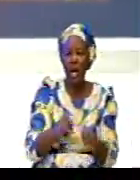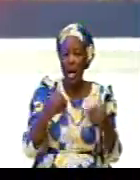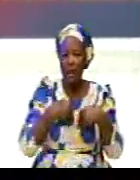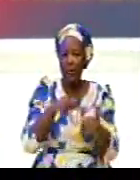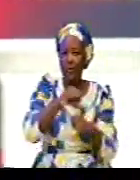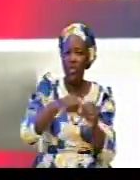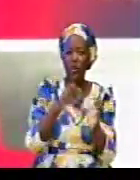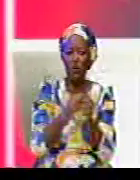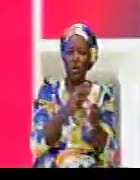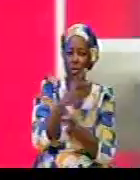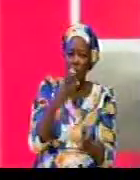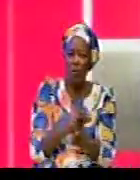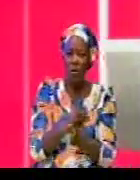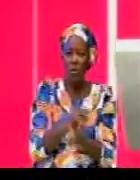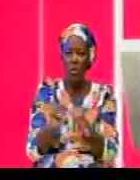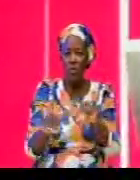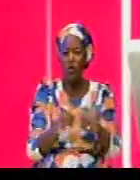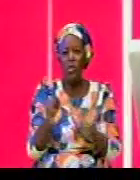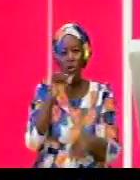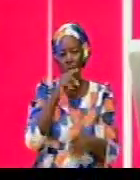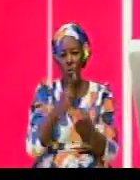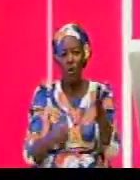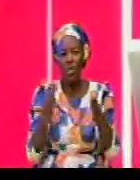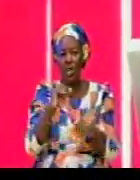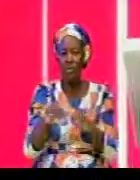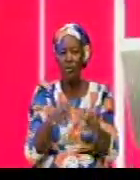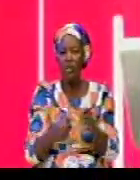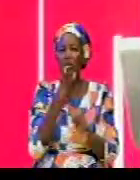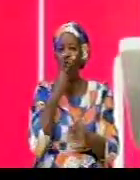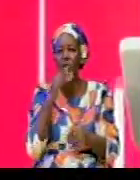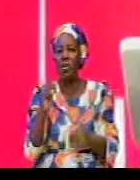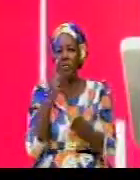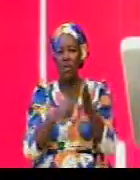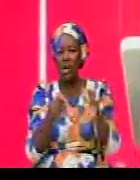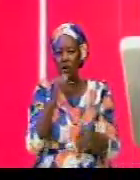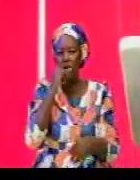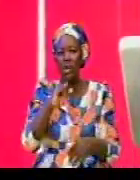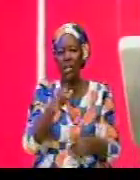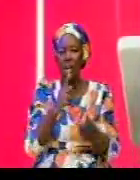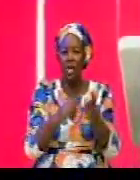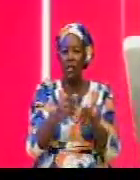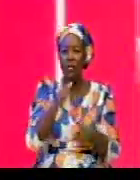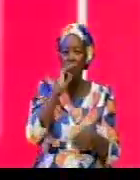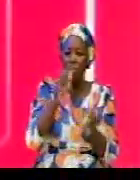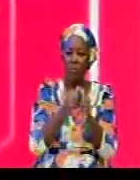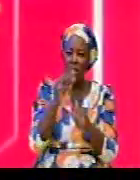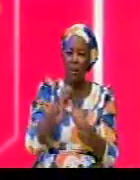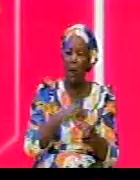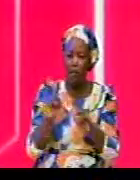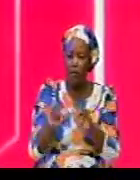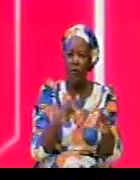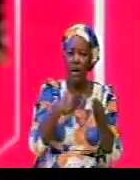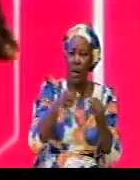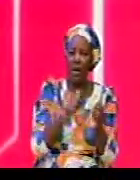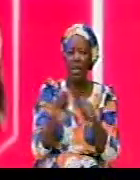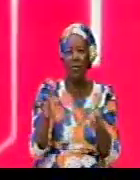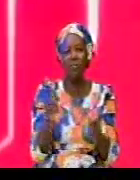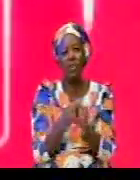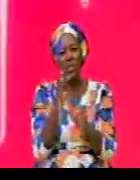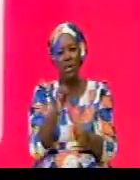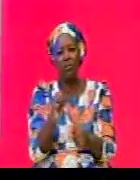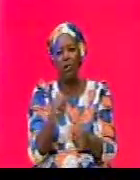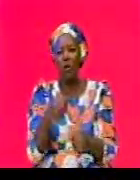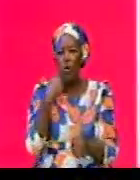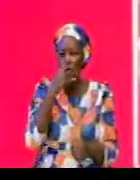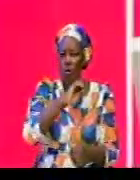identifying with the world, drinking their drinks, and doing what they're doing, acting like them, and moving around